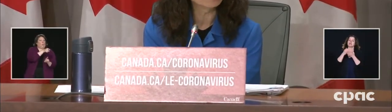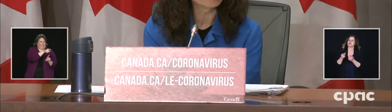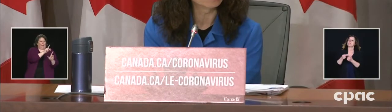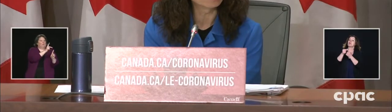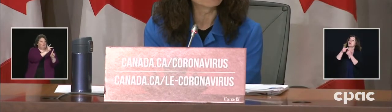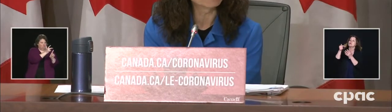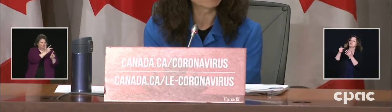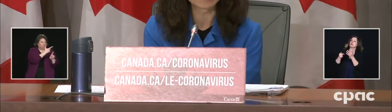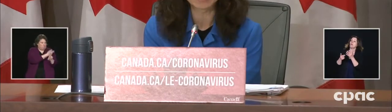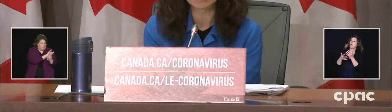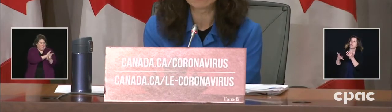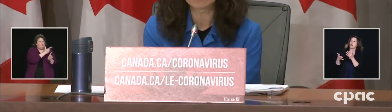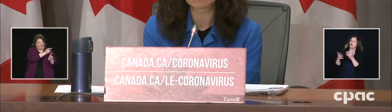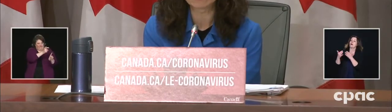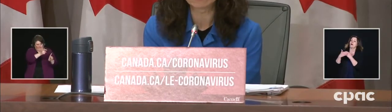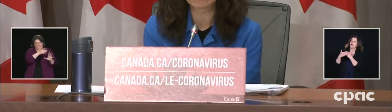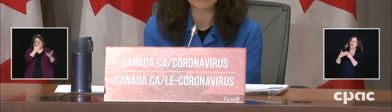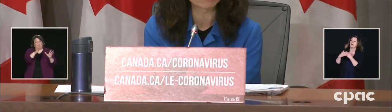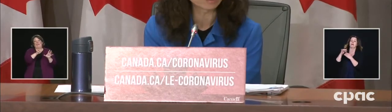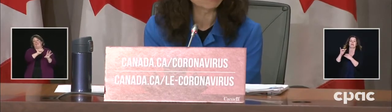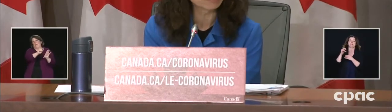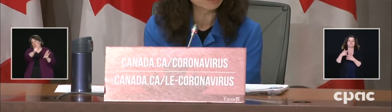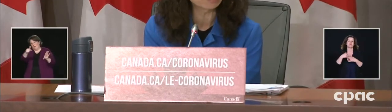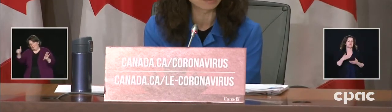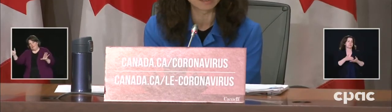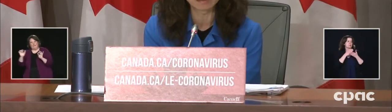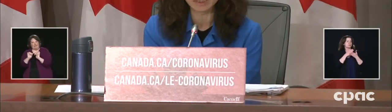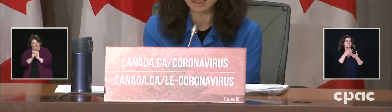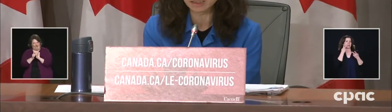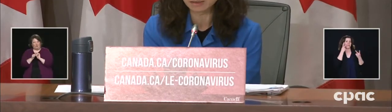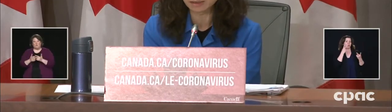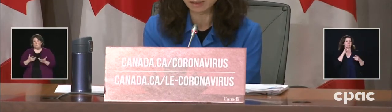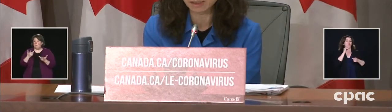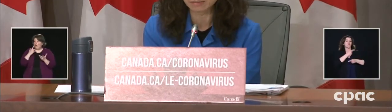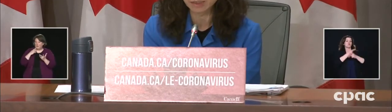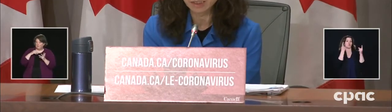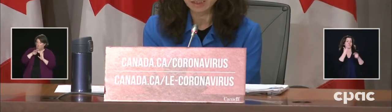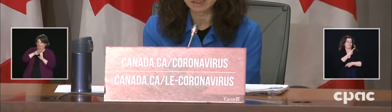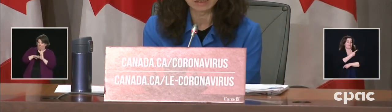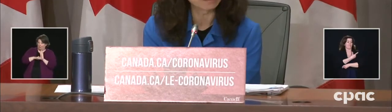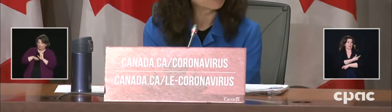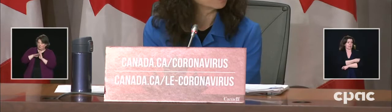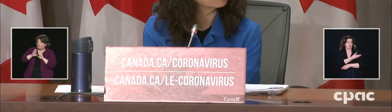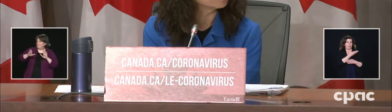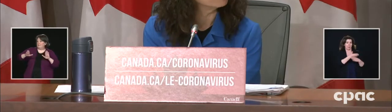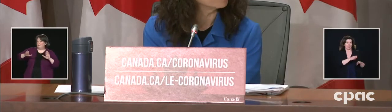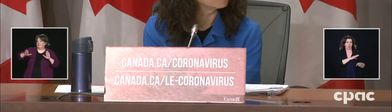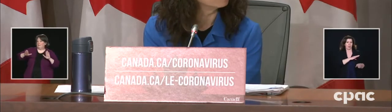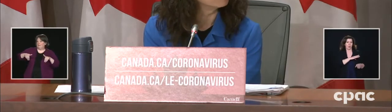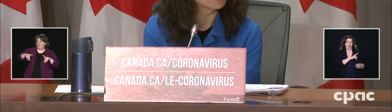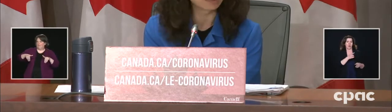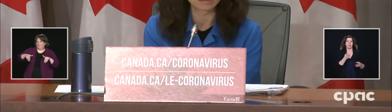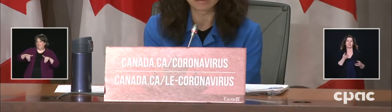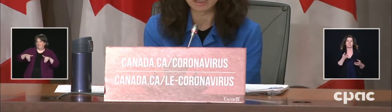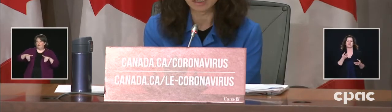policy from the perspective of the federal government. It is not something that we've